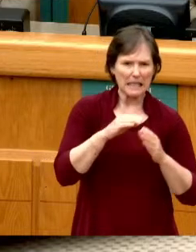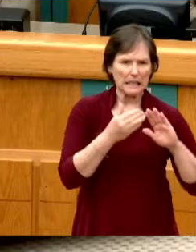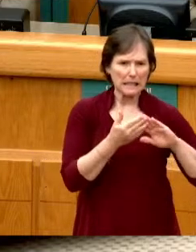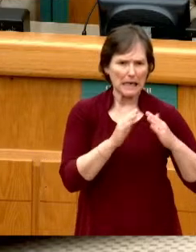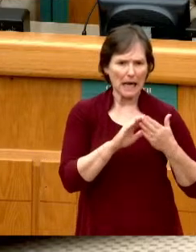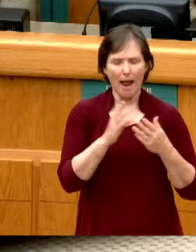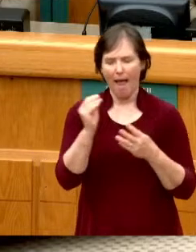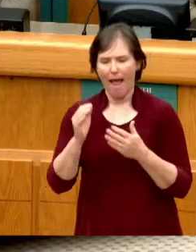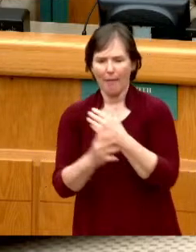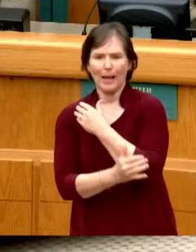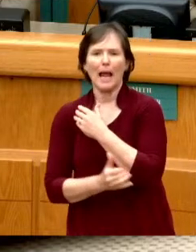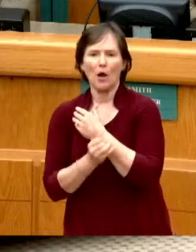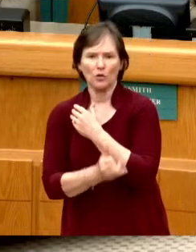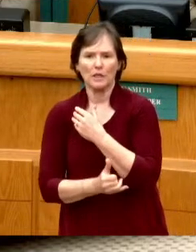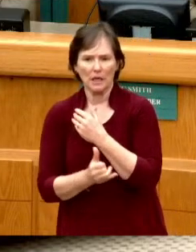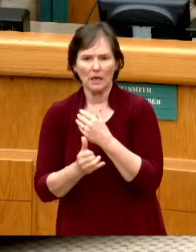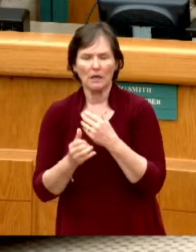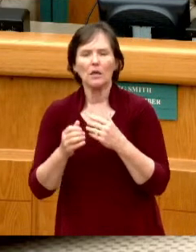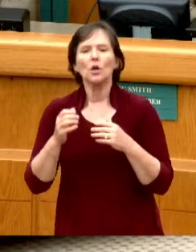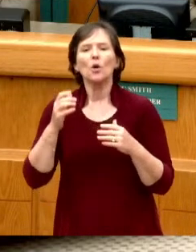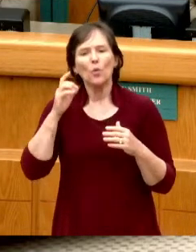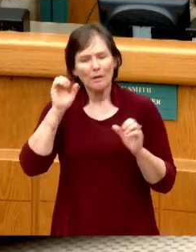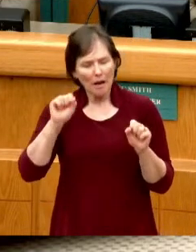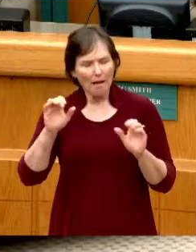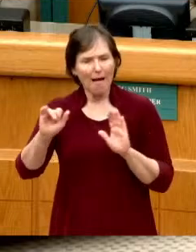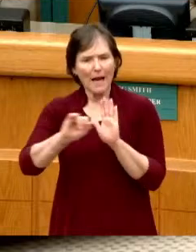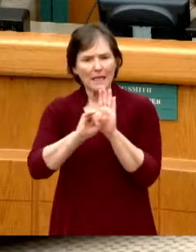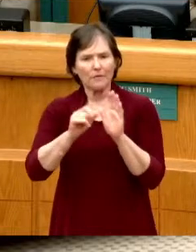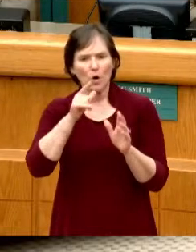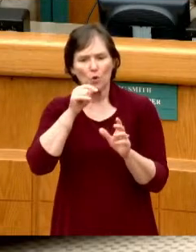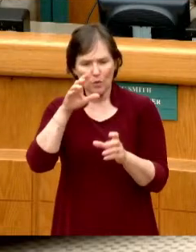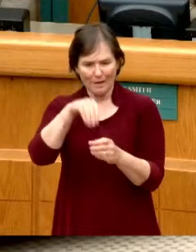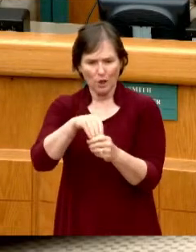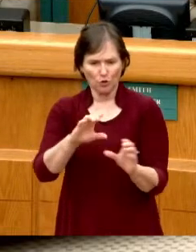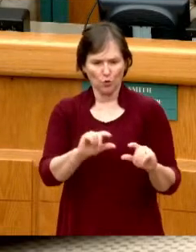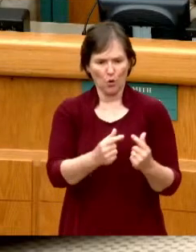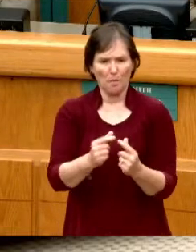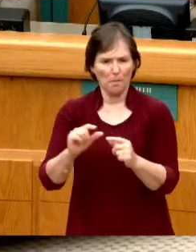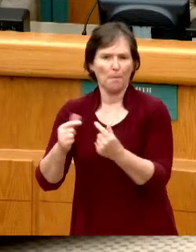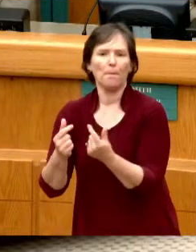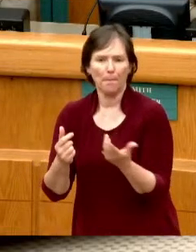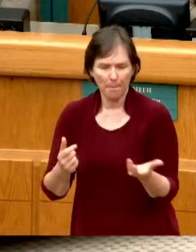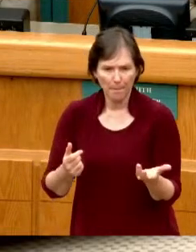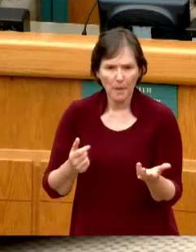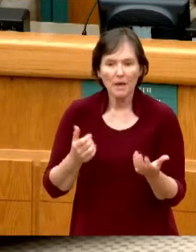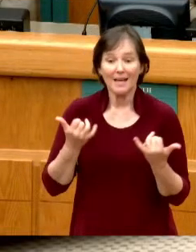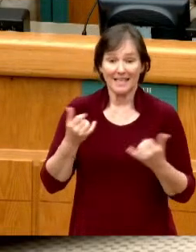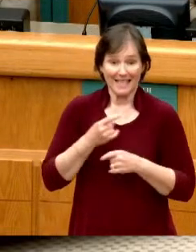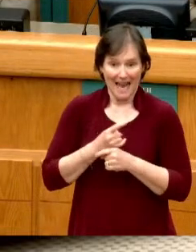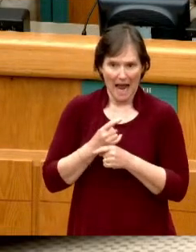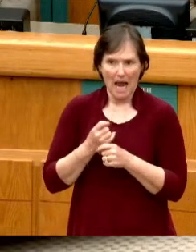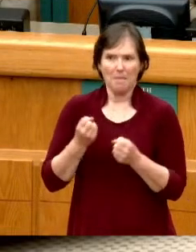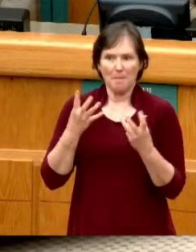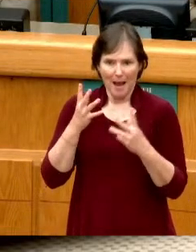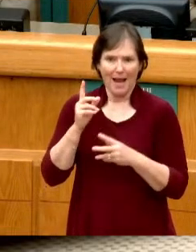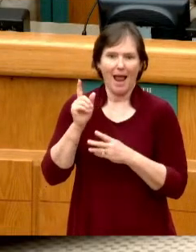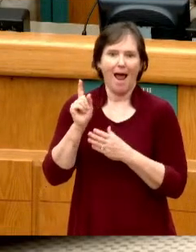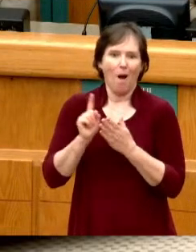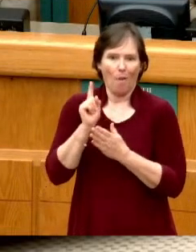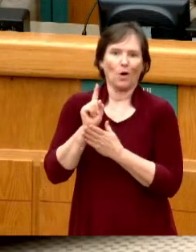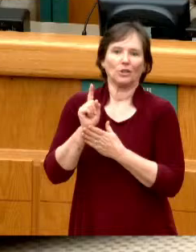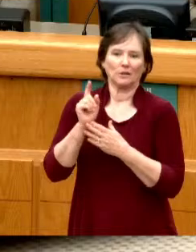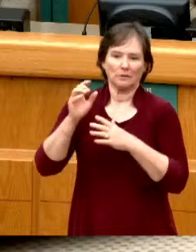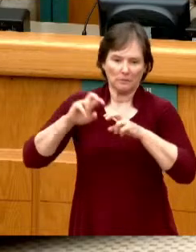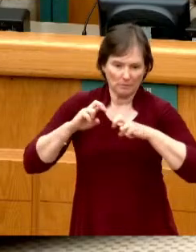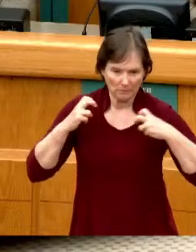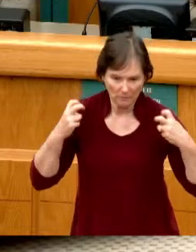level, how to identify these groups. And so today we spent countless hours together, city and county,